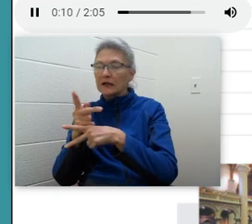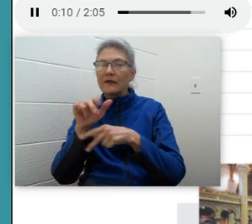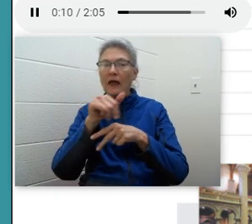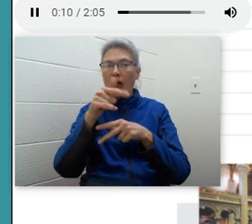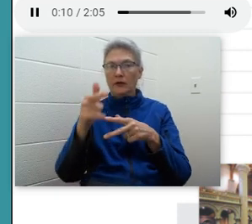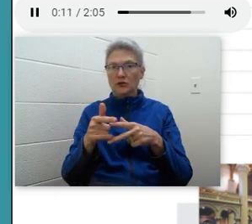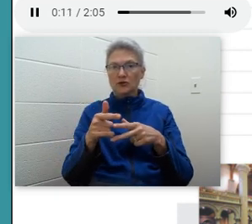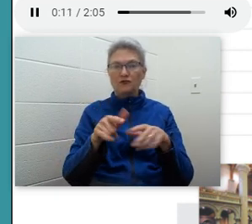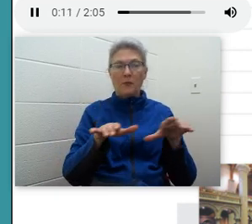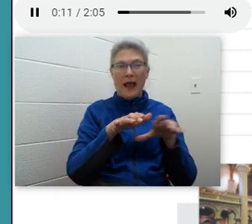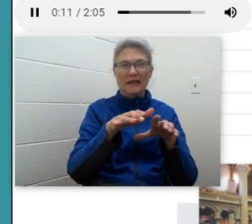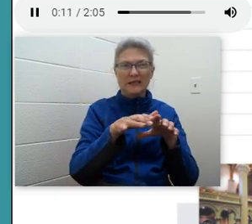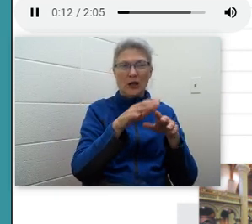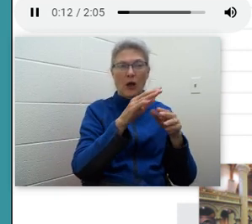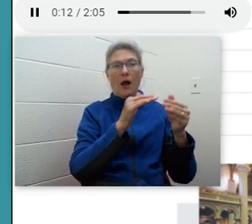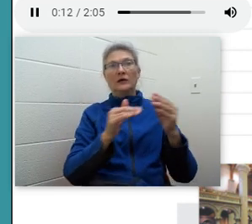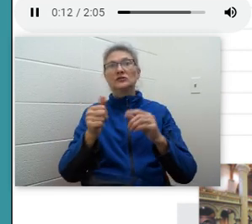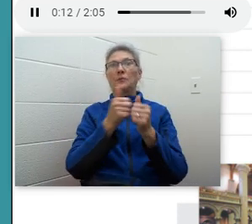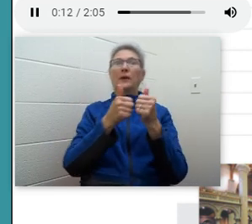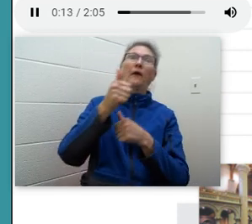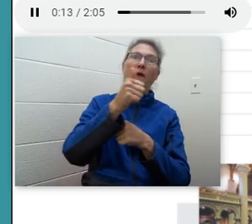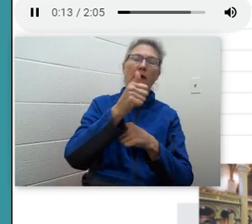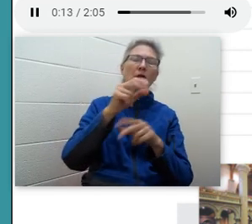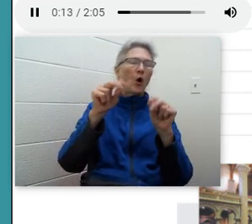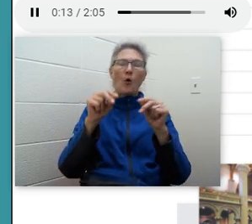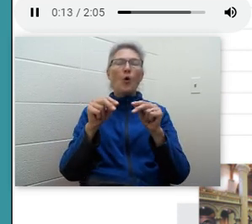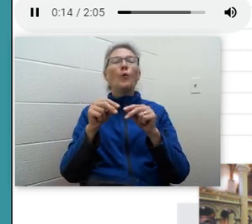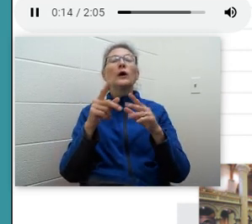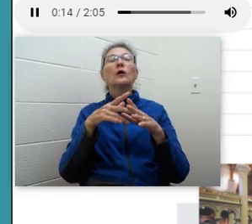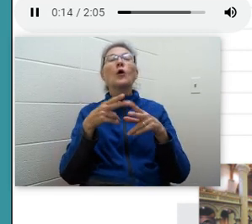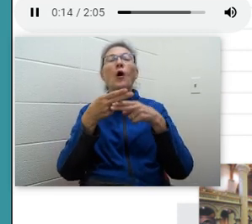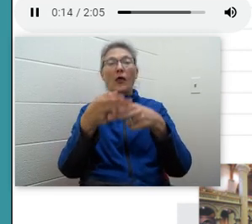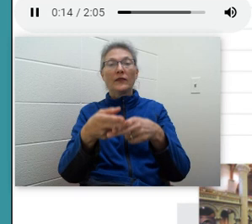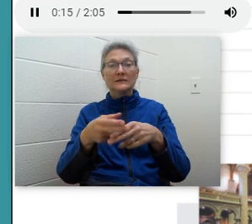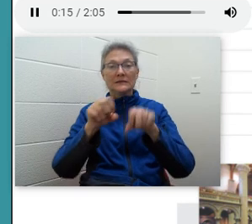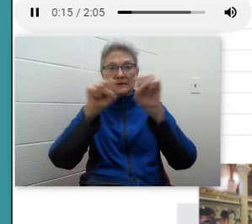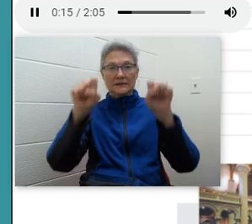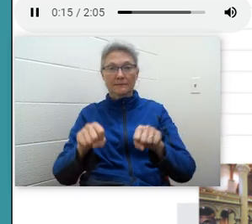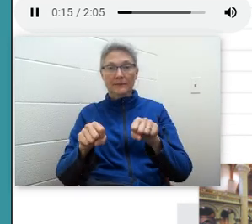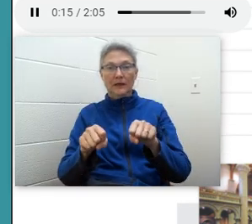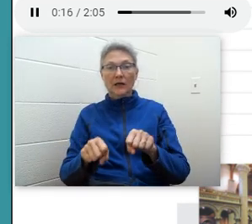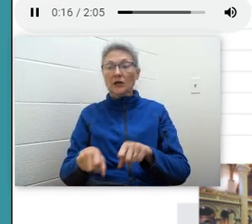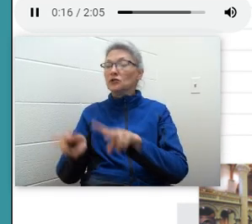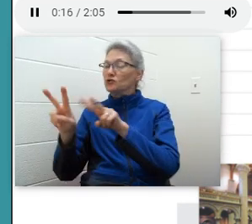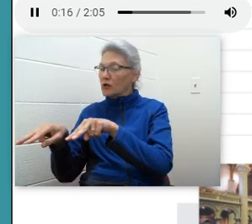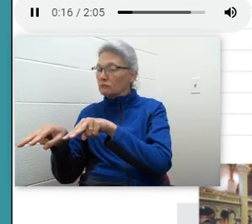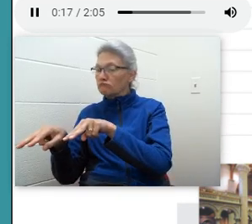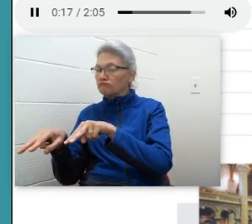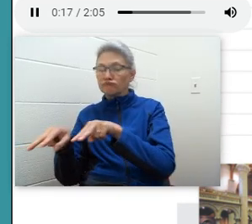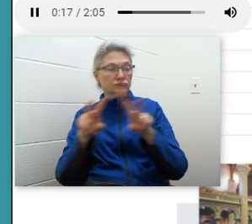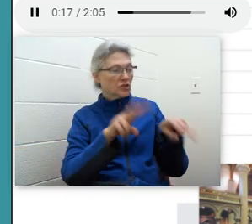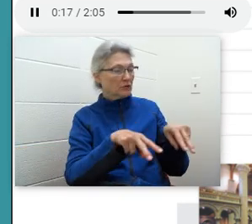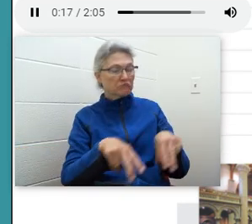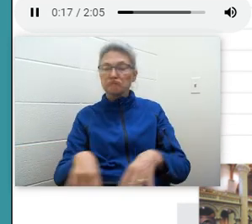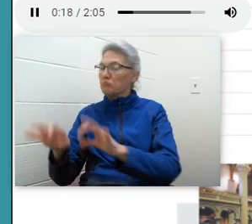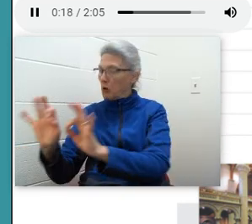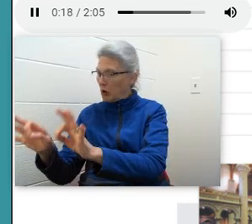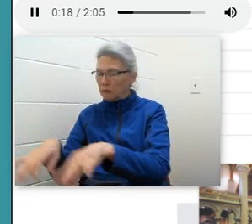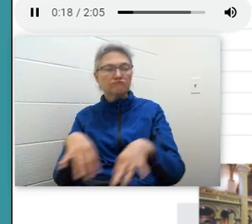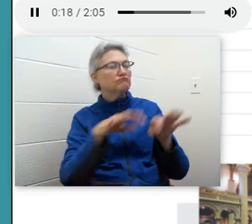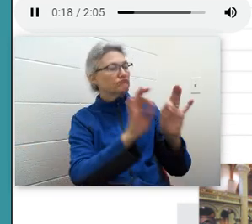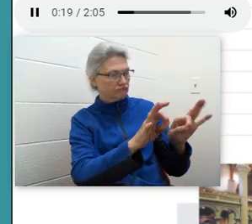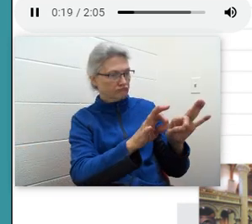unfairly or gaining too much power. We call this system checks and balances. The state's legislative